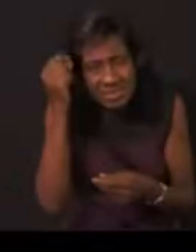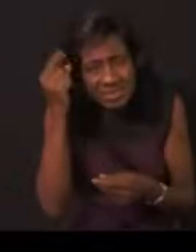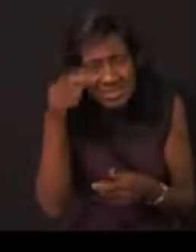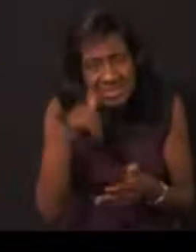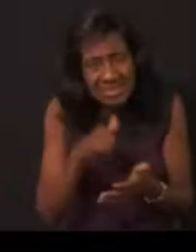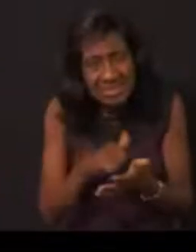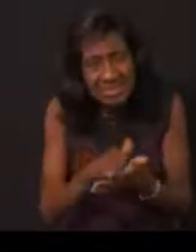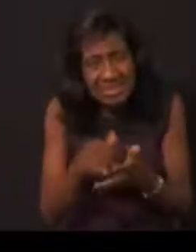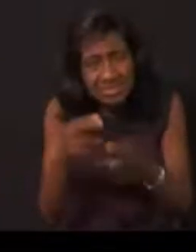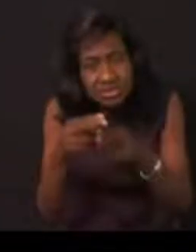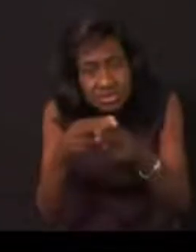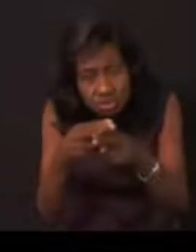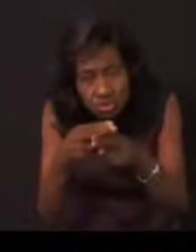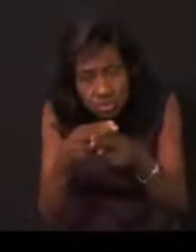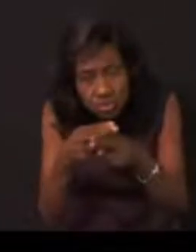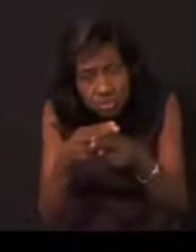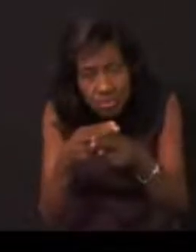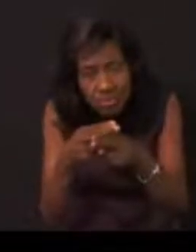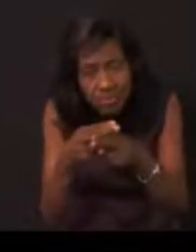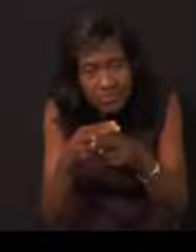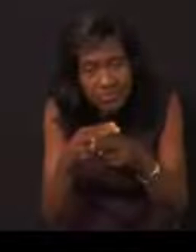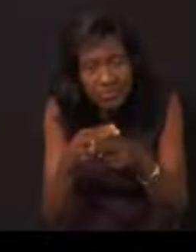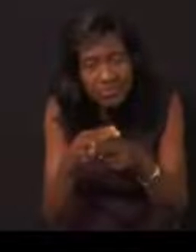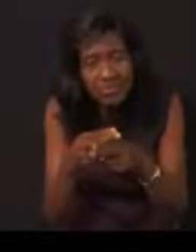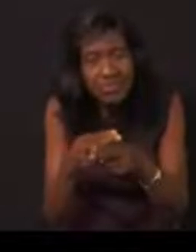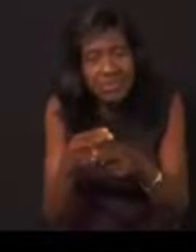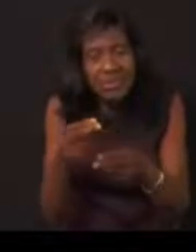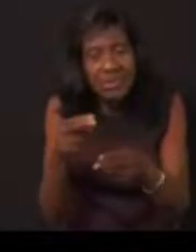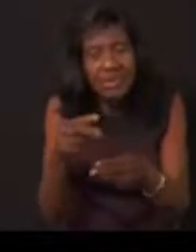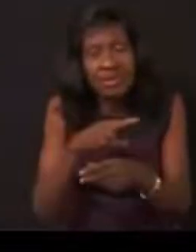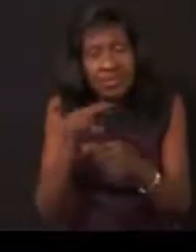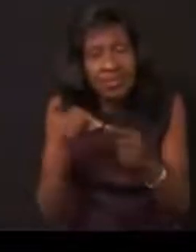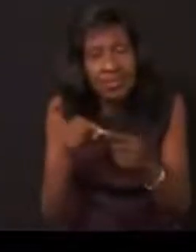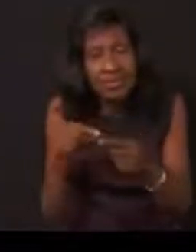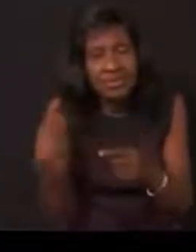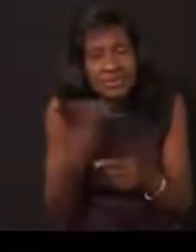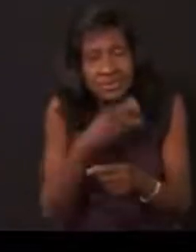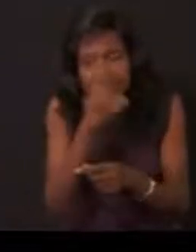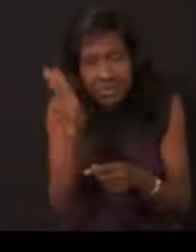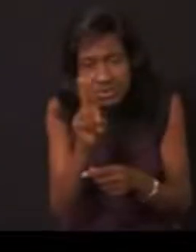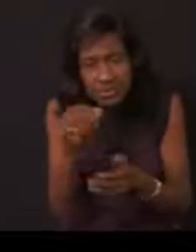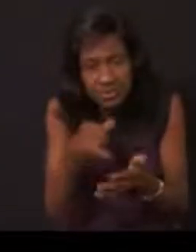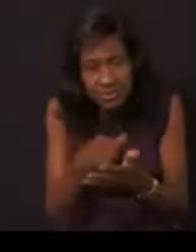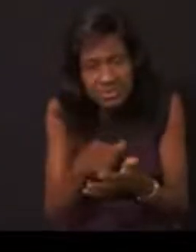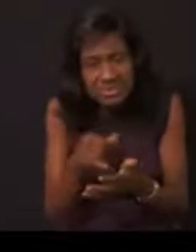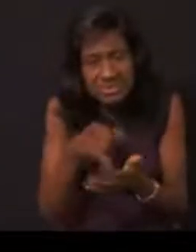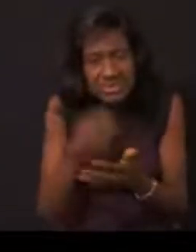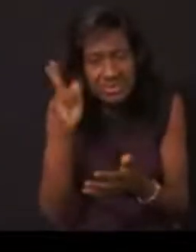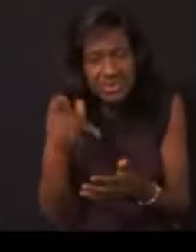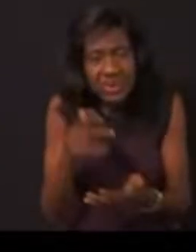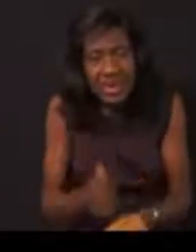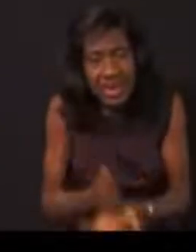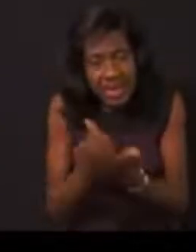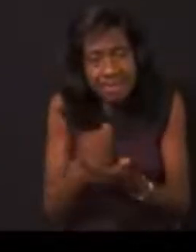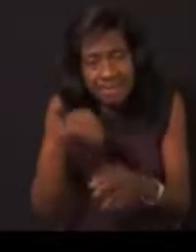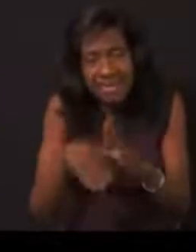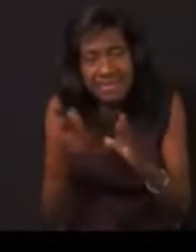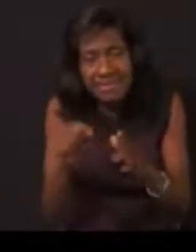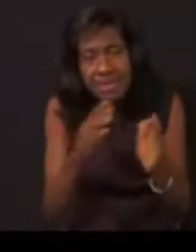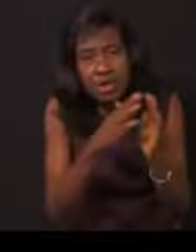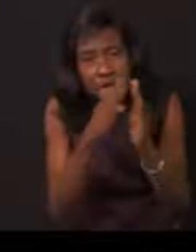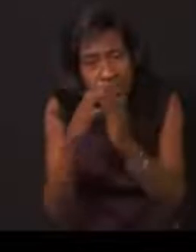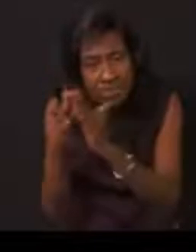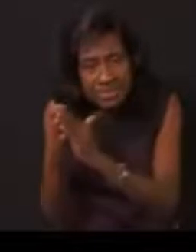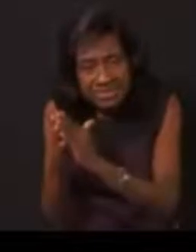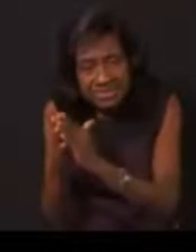the opportunity to make a very profound impact through the use and application of these tests on the community, especially when